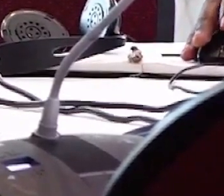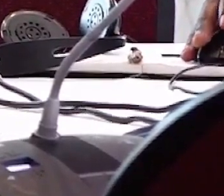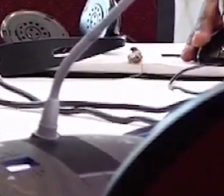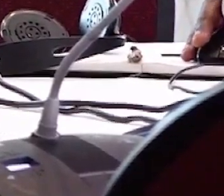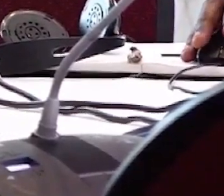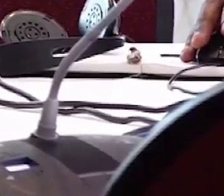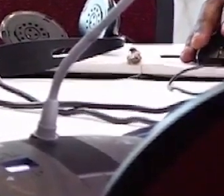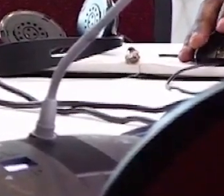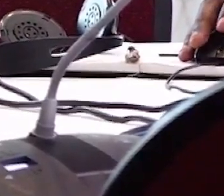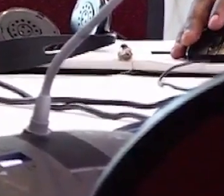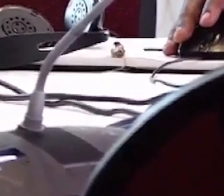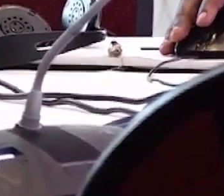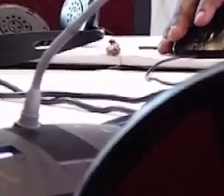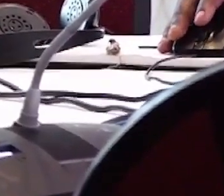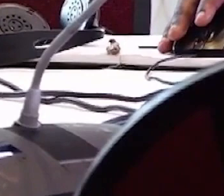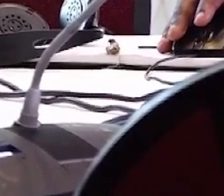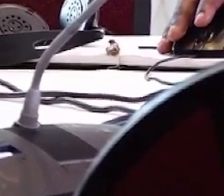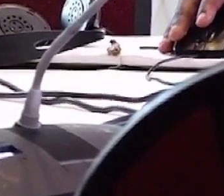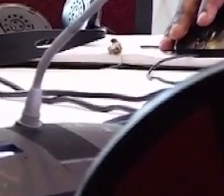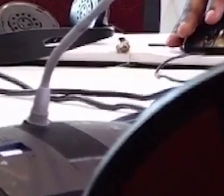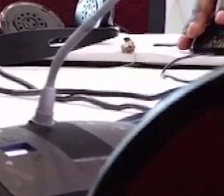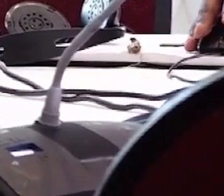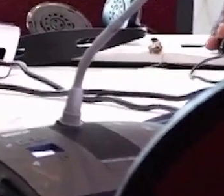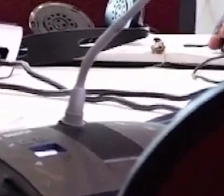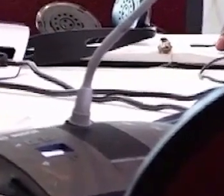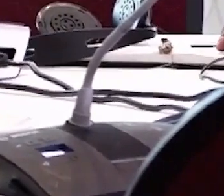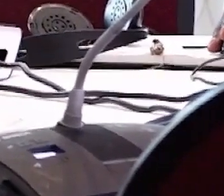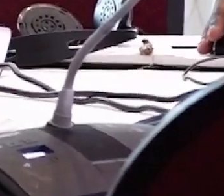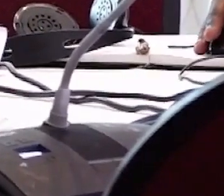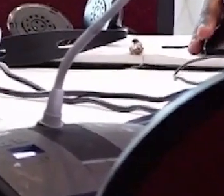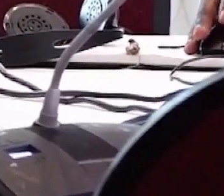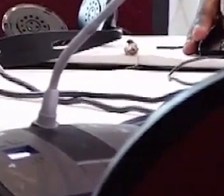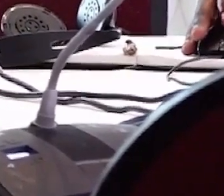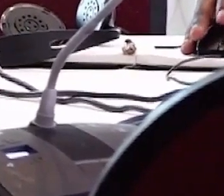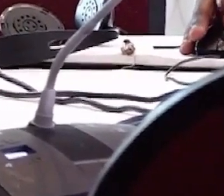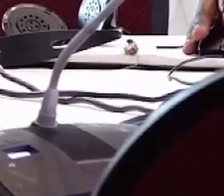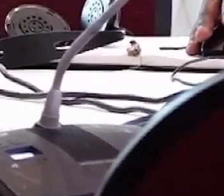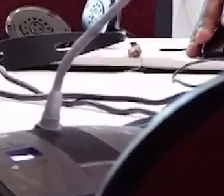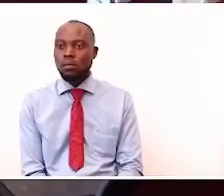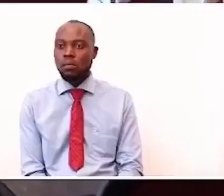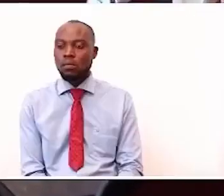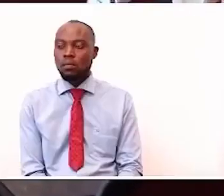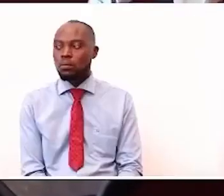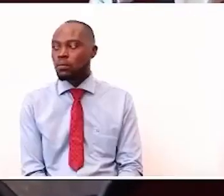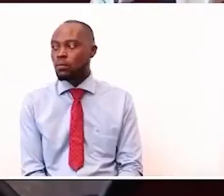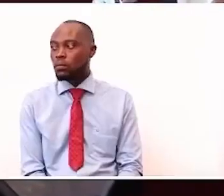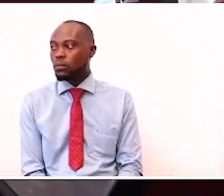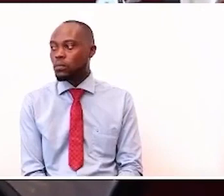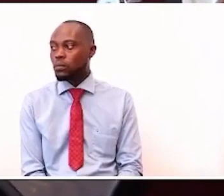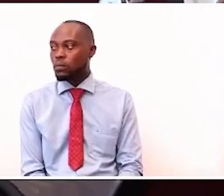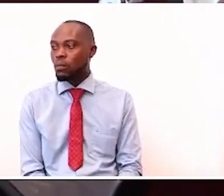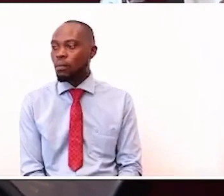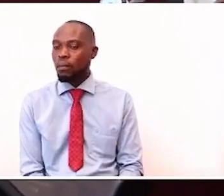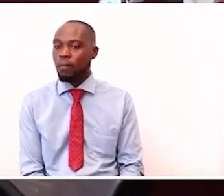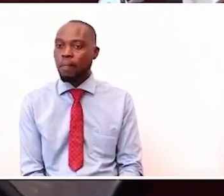of external forces, the Bretton Woods institutions, and how they are they've tilted the playing ground, so